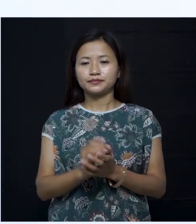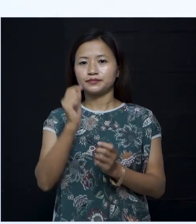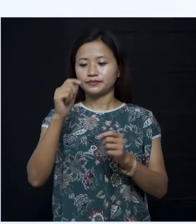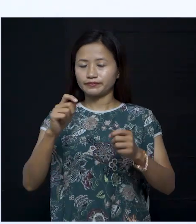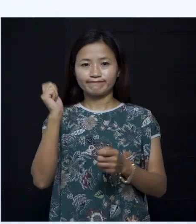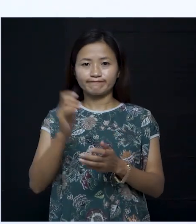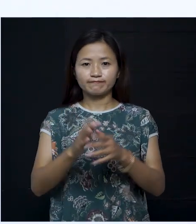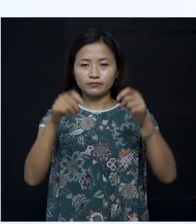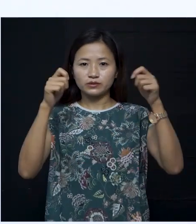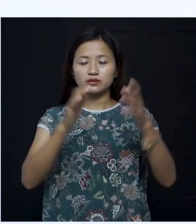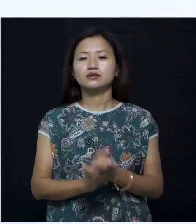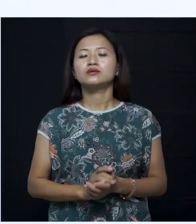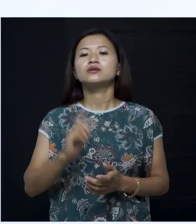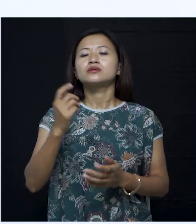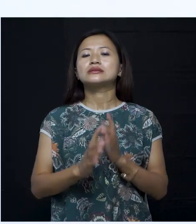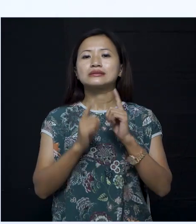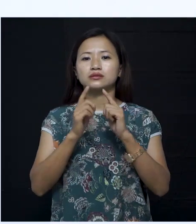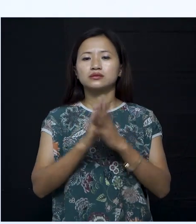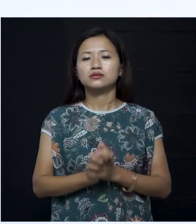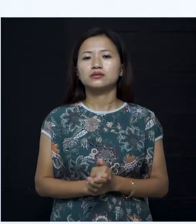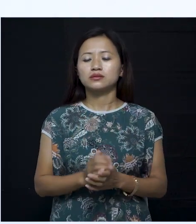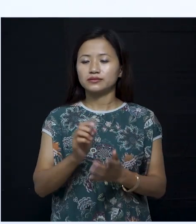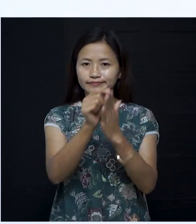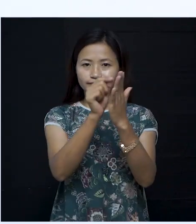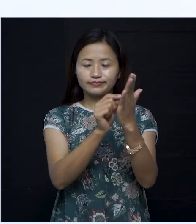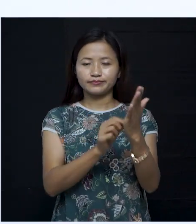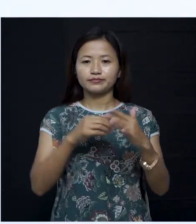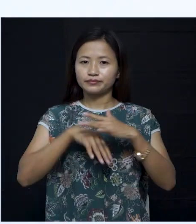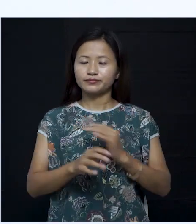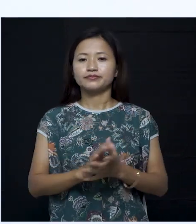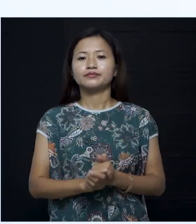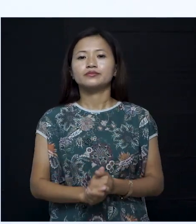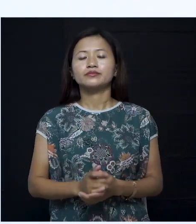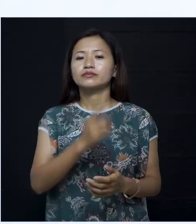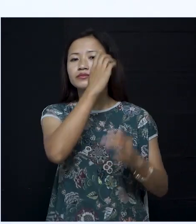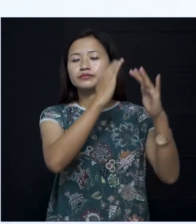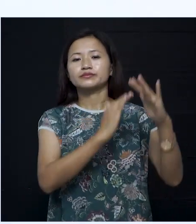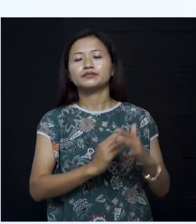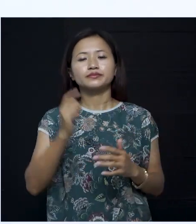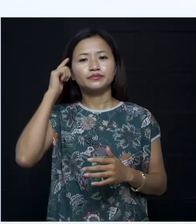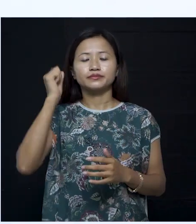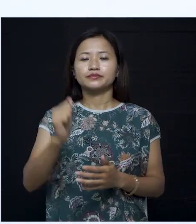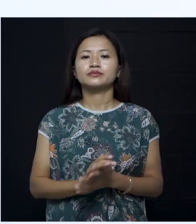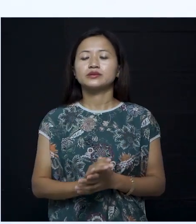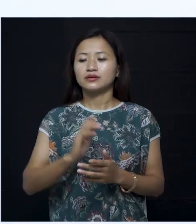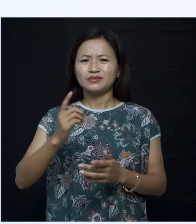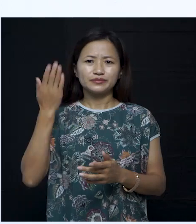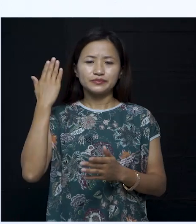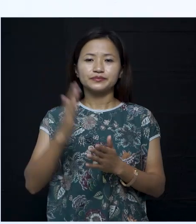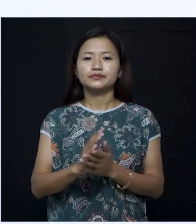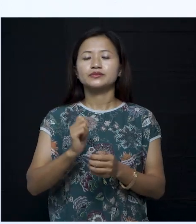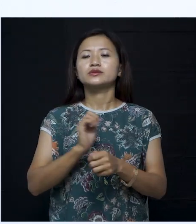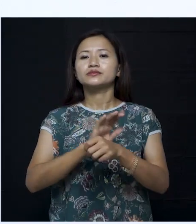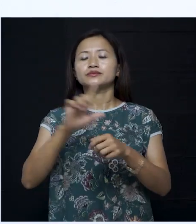done this once, but today we are going to discuss it in detail. I hope you remember in the earlier part of our online